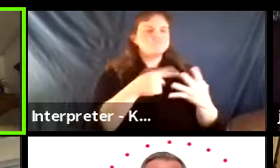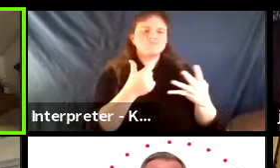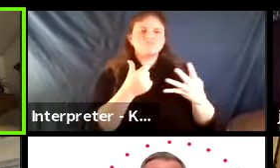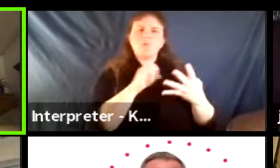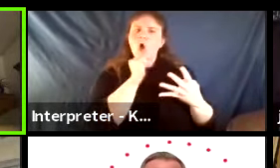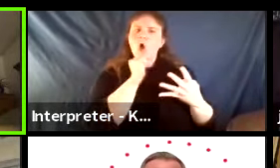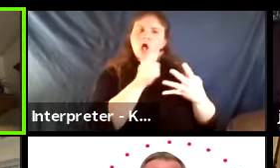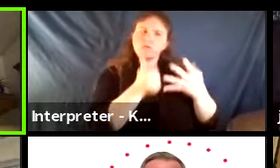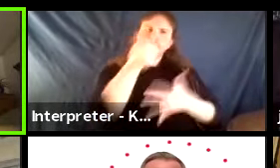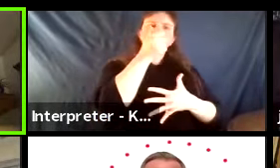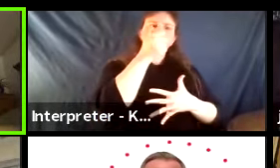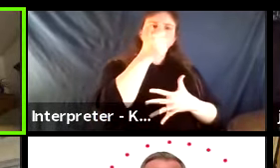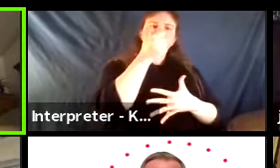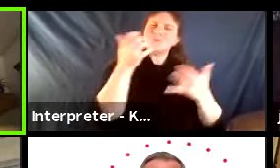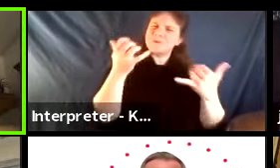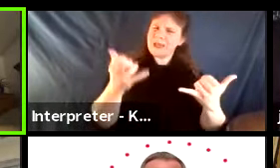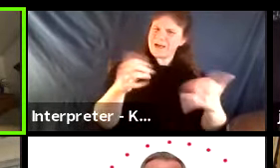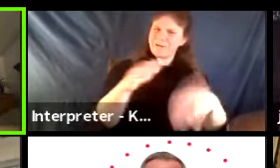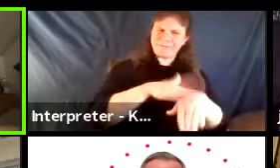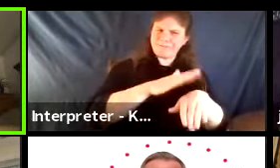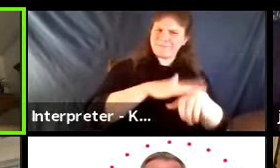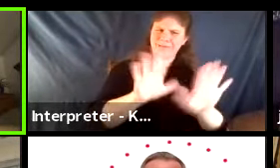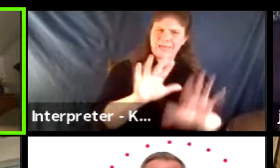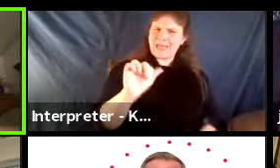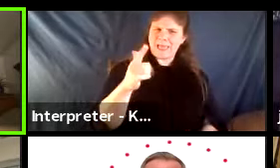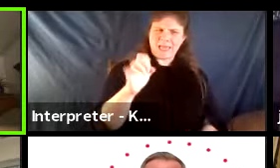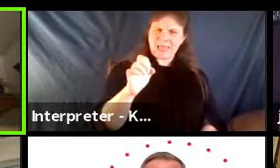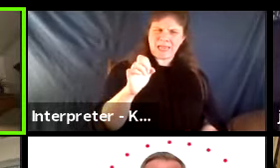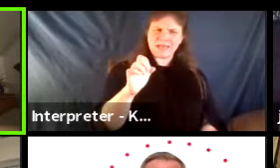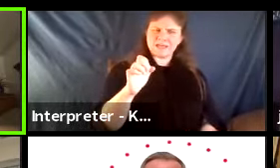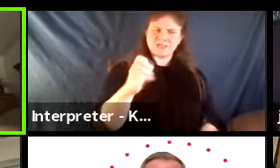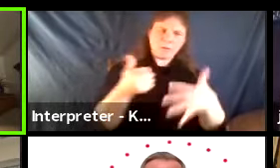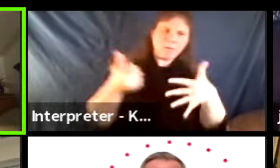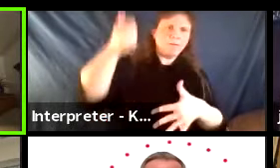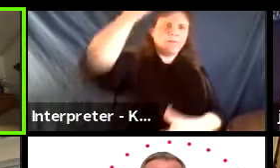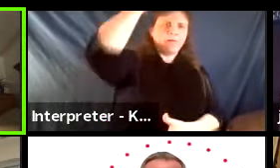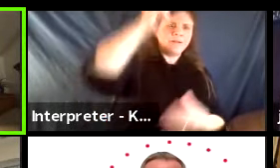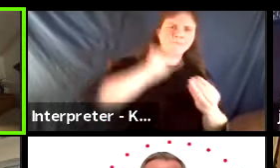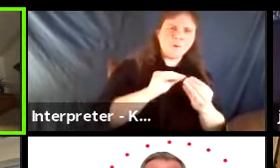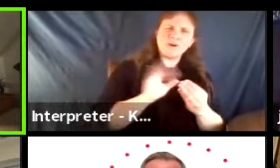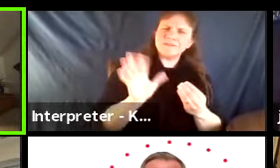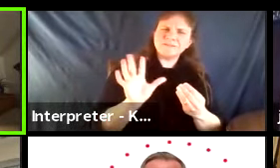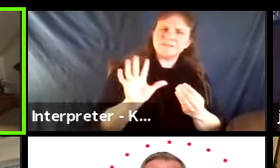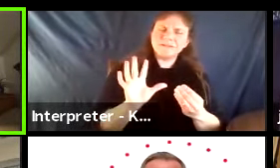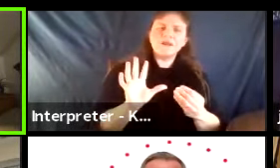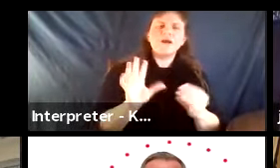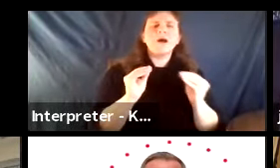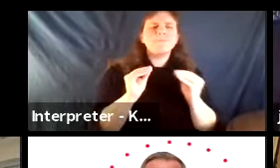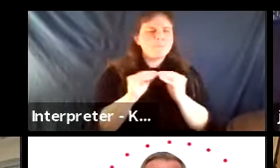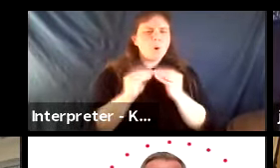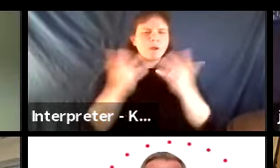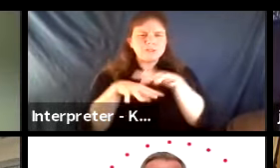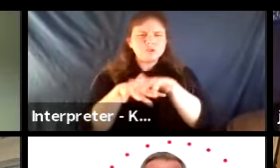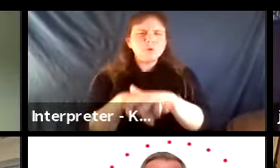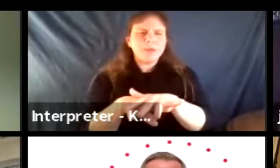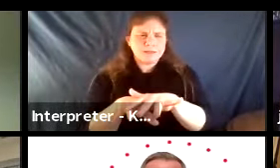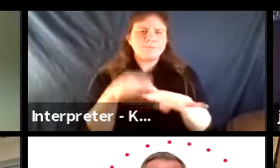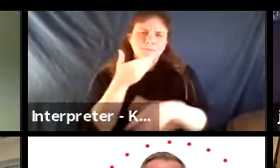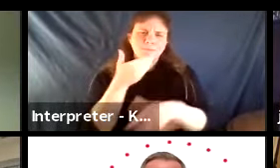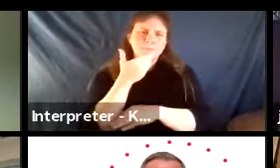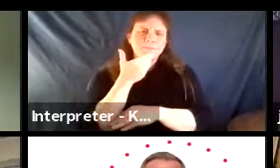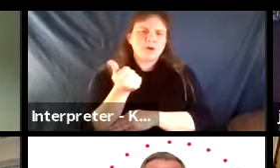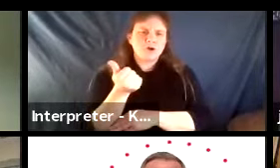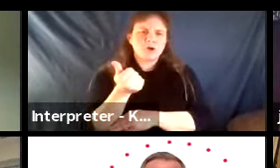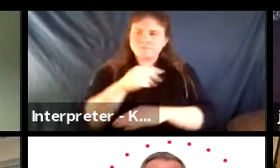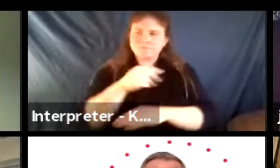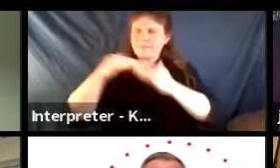with prioritizing age over the other, and a more integrated approach would be useful. In terms of how